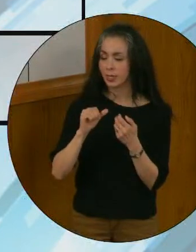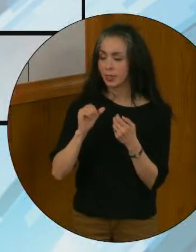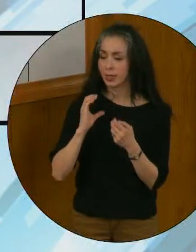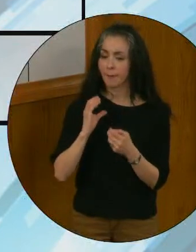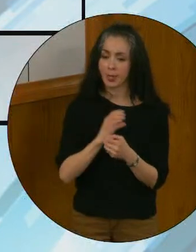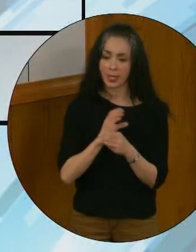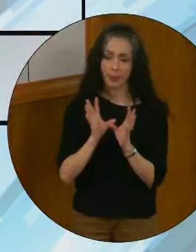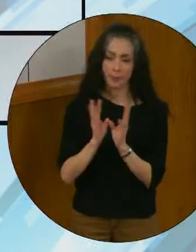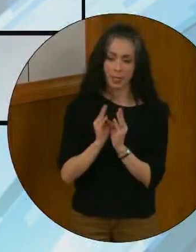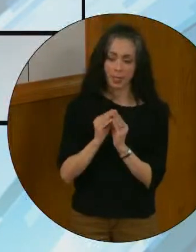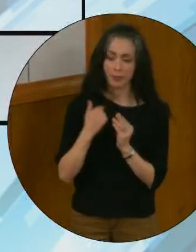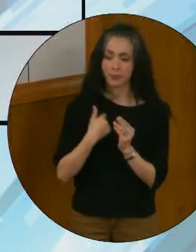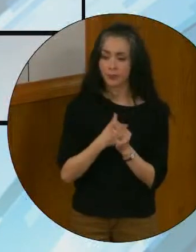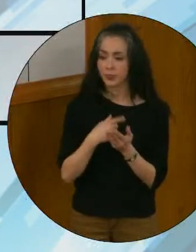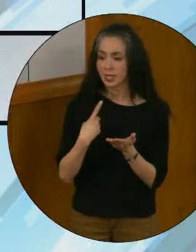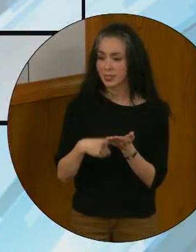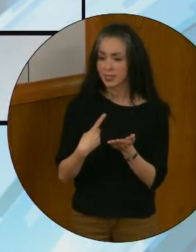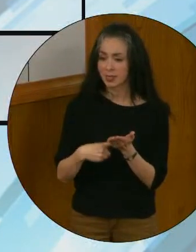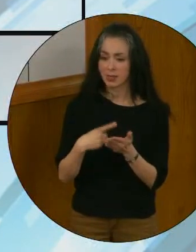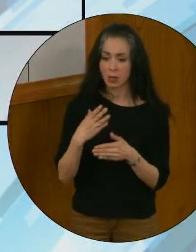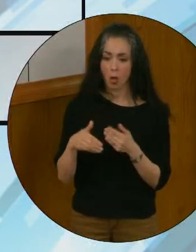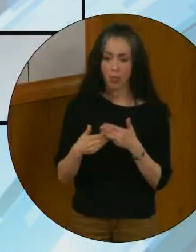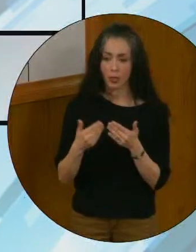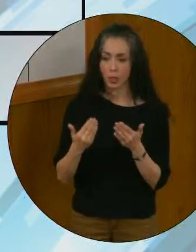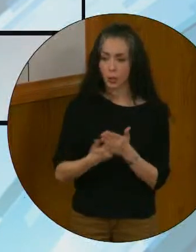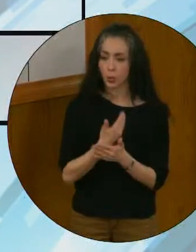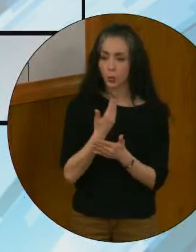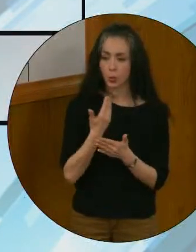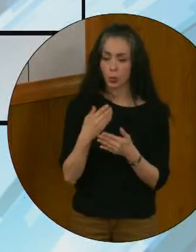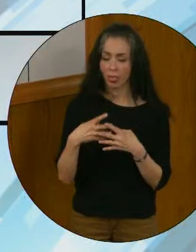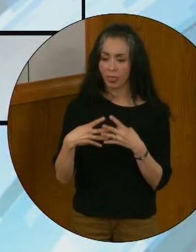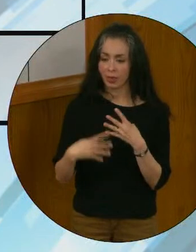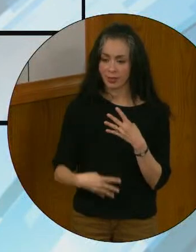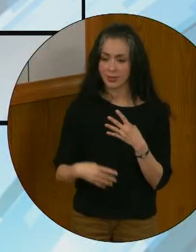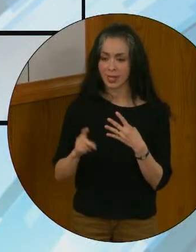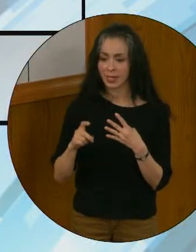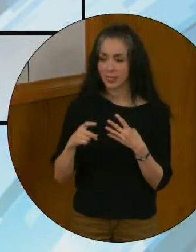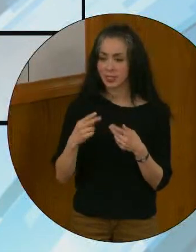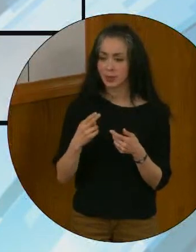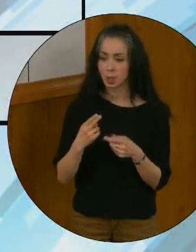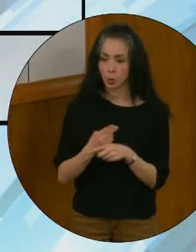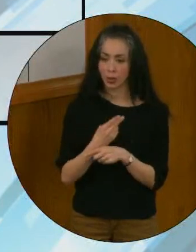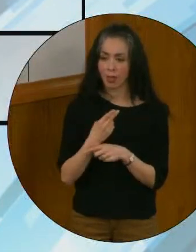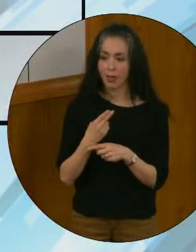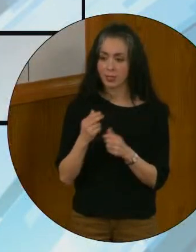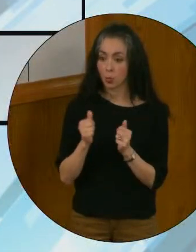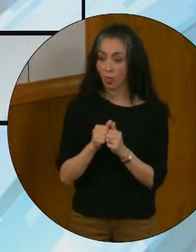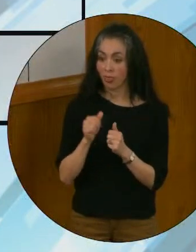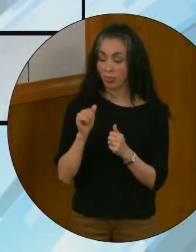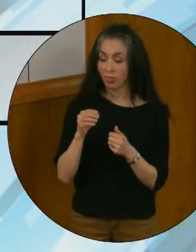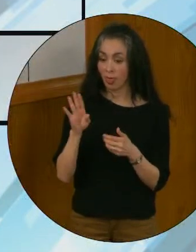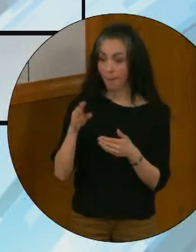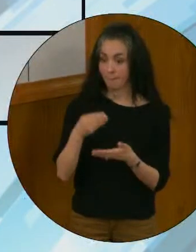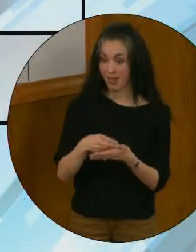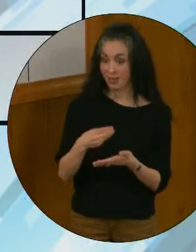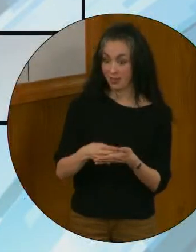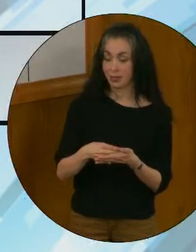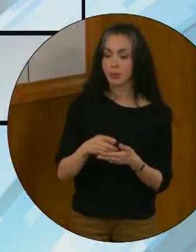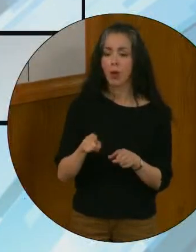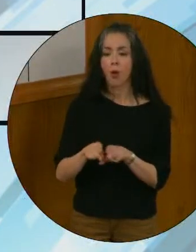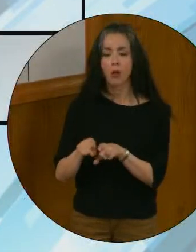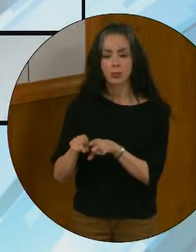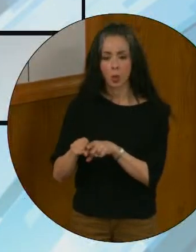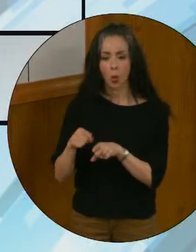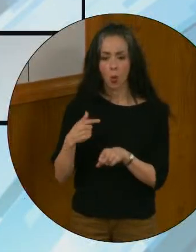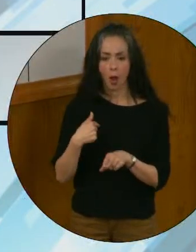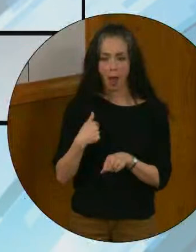we discussed all the new things that needed to be utilized with those monies. But also,